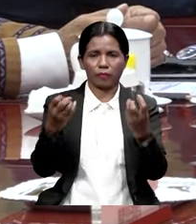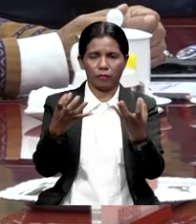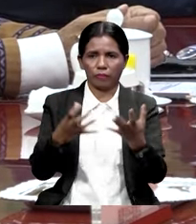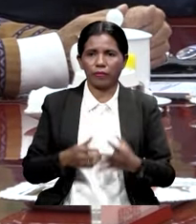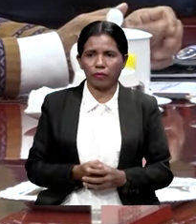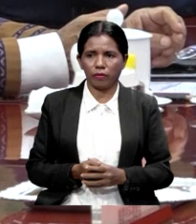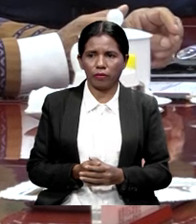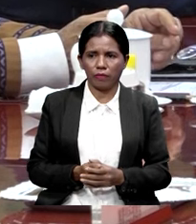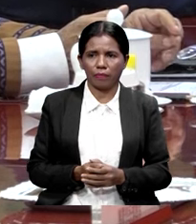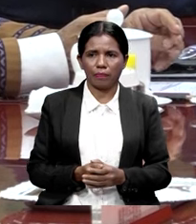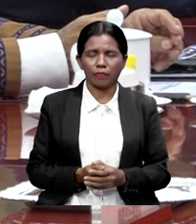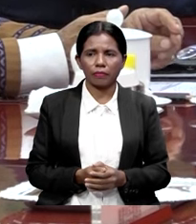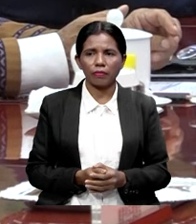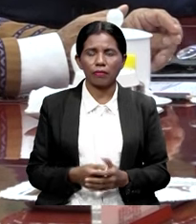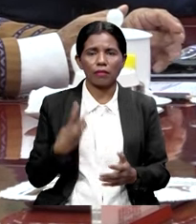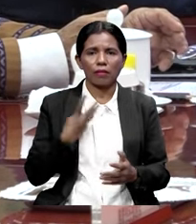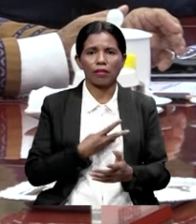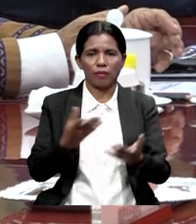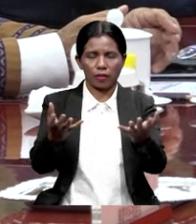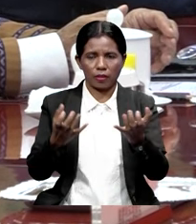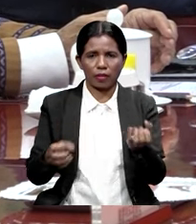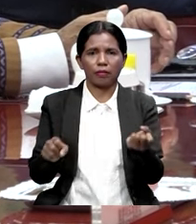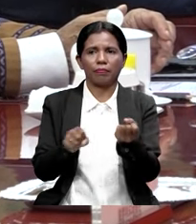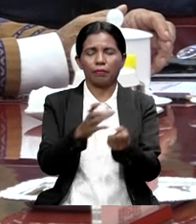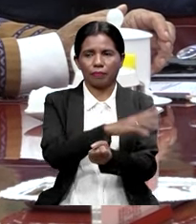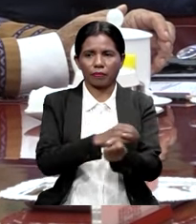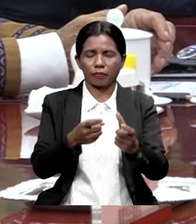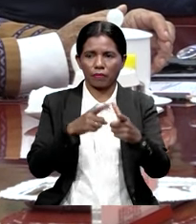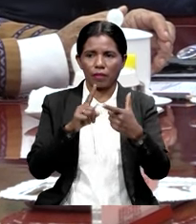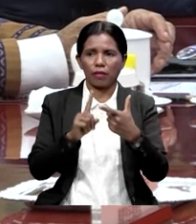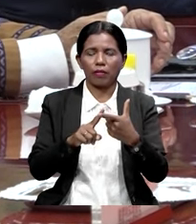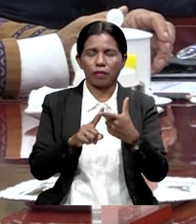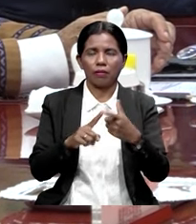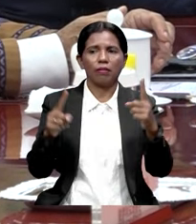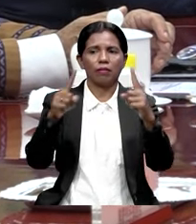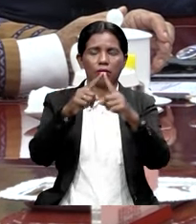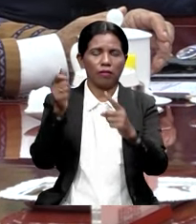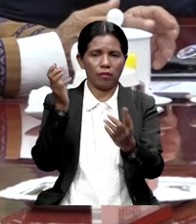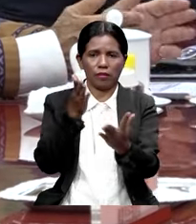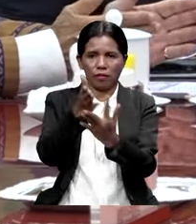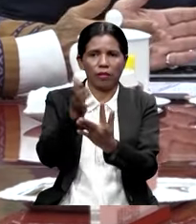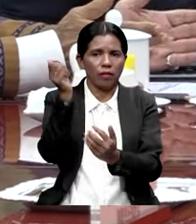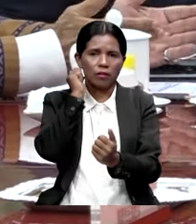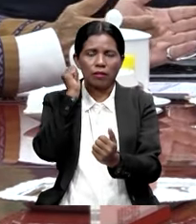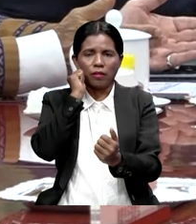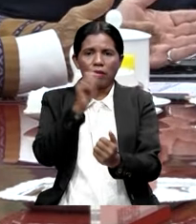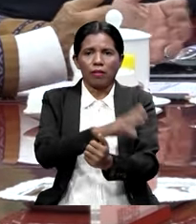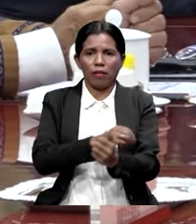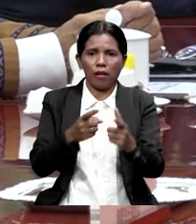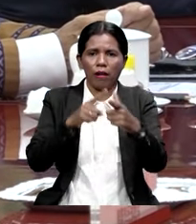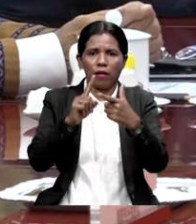We thank you for your Chinese support for our ASEAN accession. We are